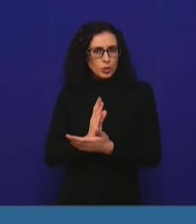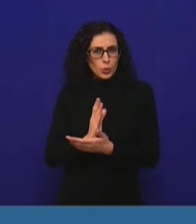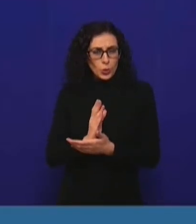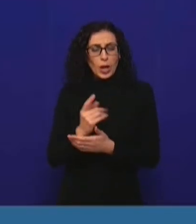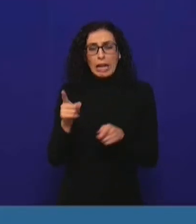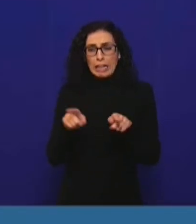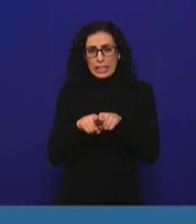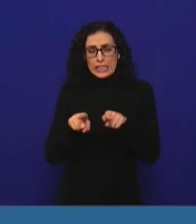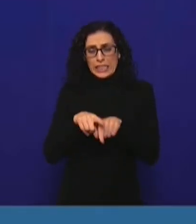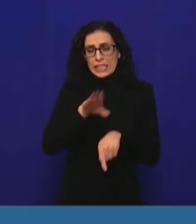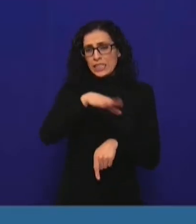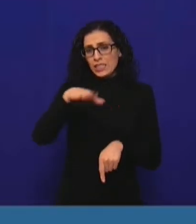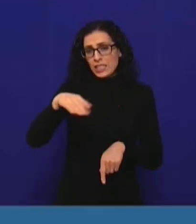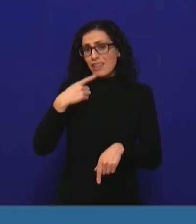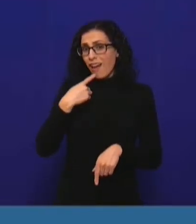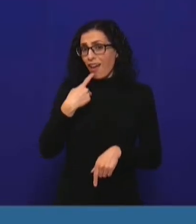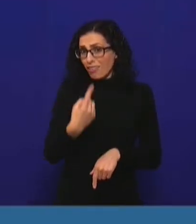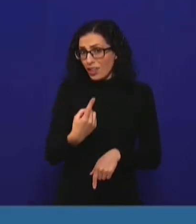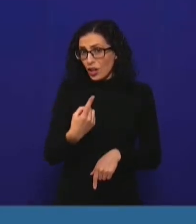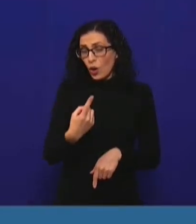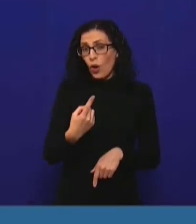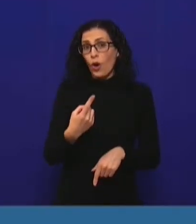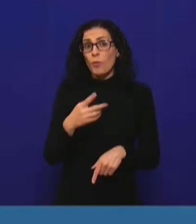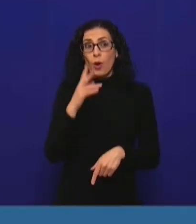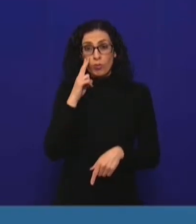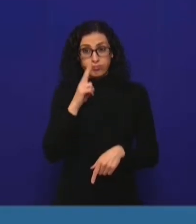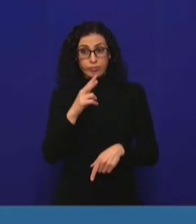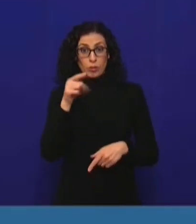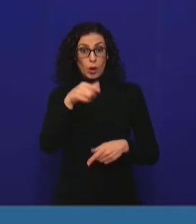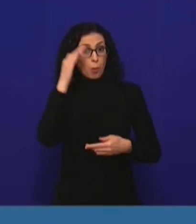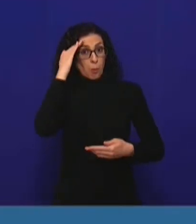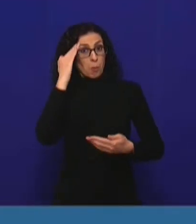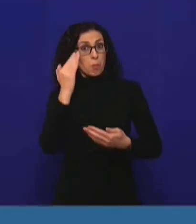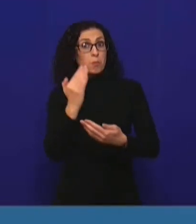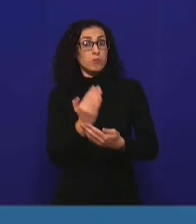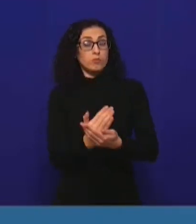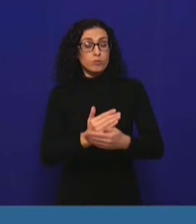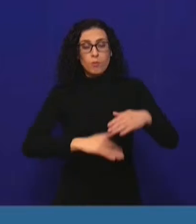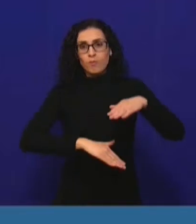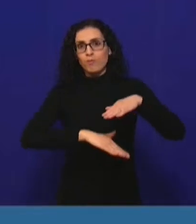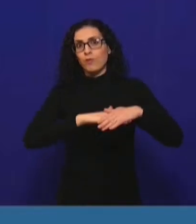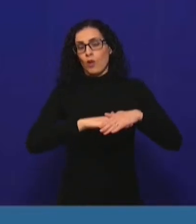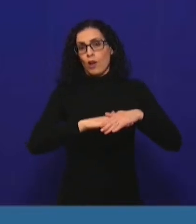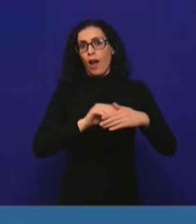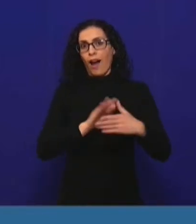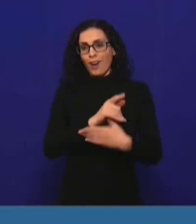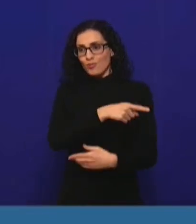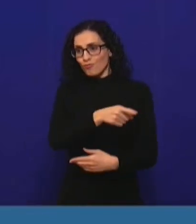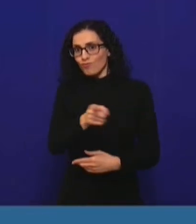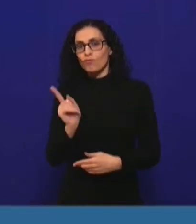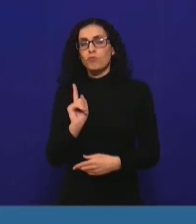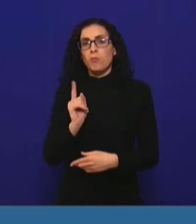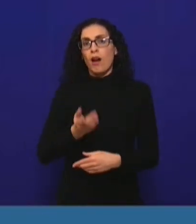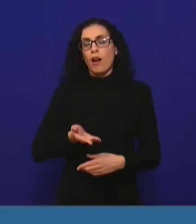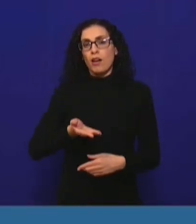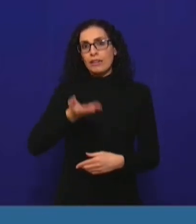kienu dawn in-nies li aħna għamilna shielding tagħhom. Għaliex dawn ikunu nies li huma